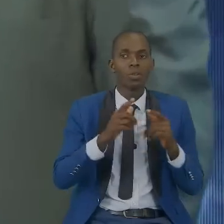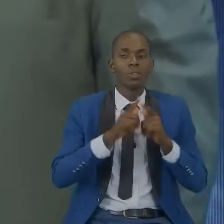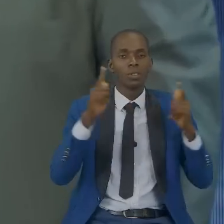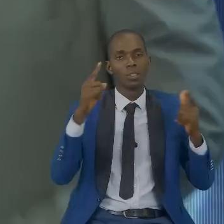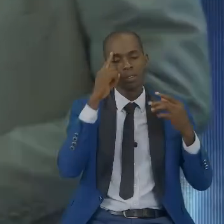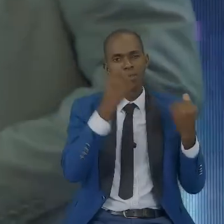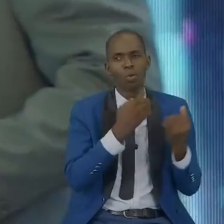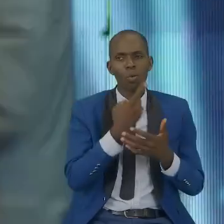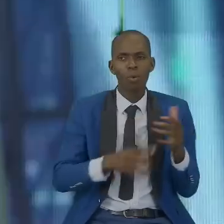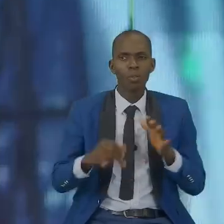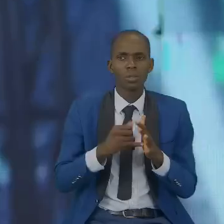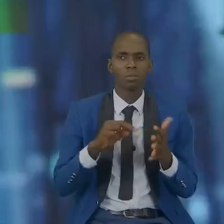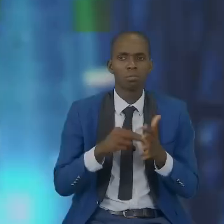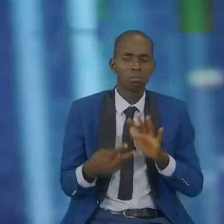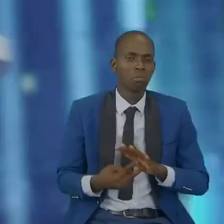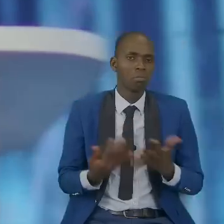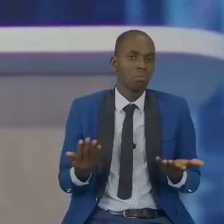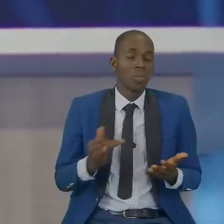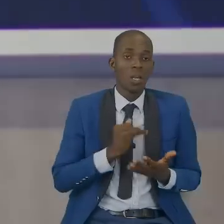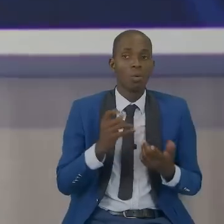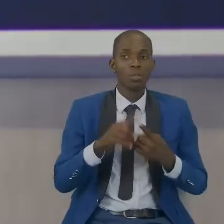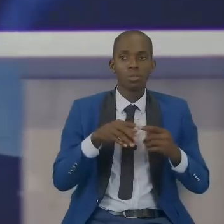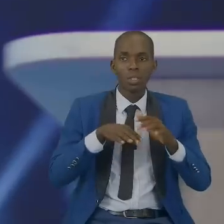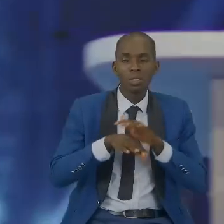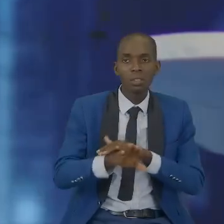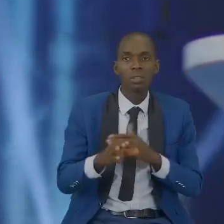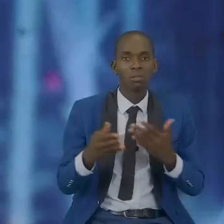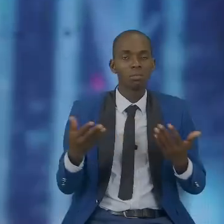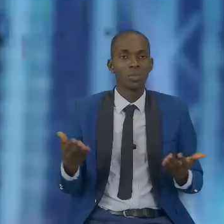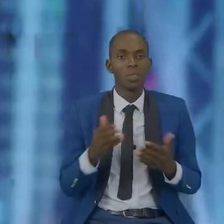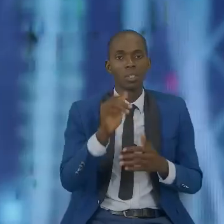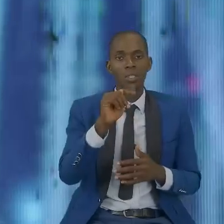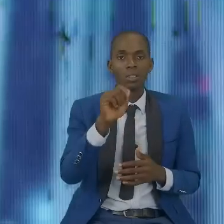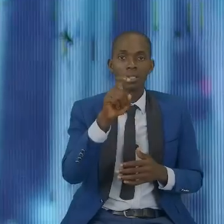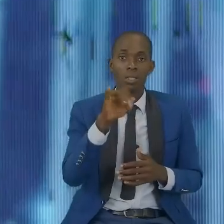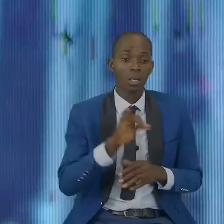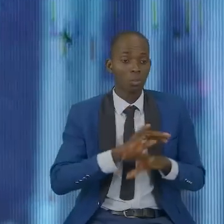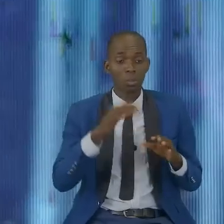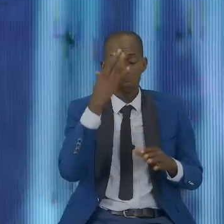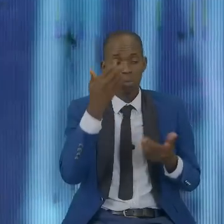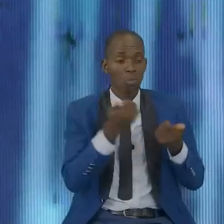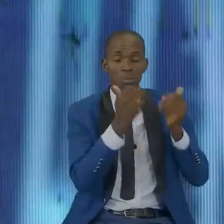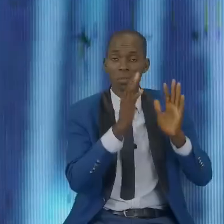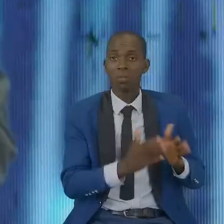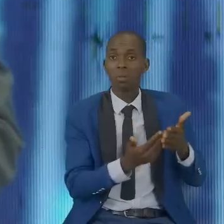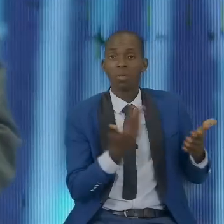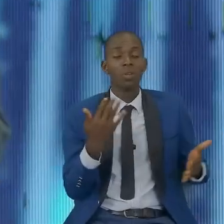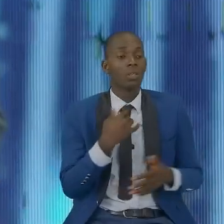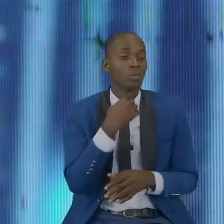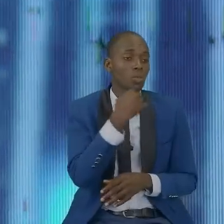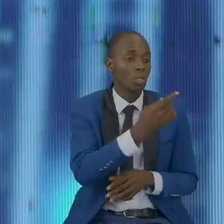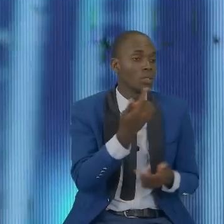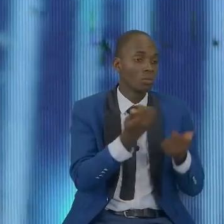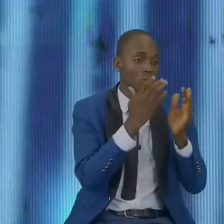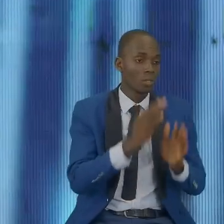surpassing faith. What does that mean? I want to enter a taxi. I didn't know the driver before, and I say, this is where I'm going. He